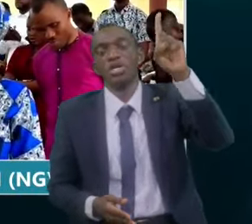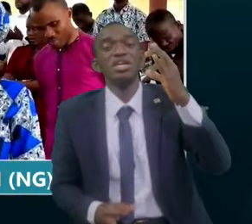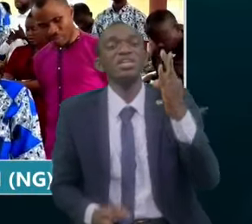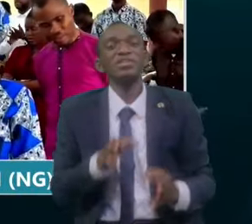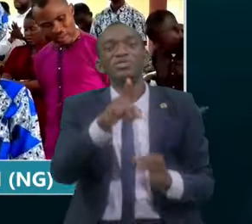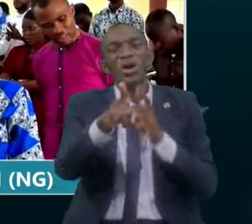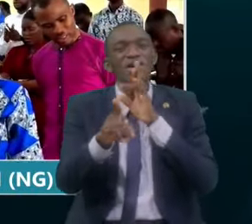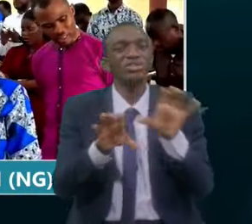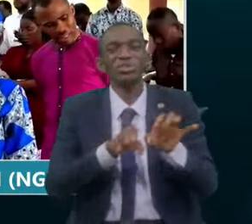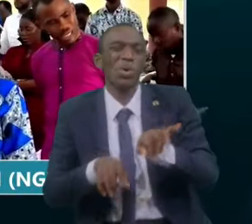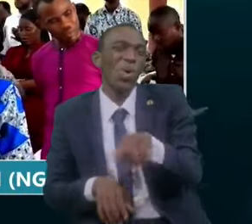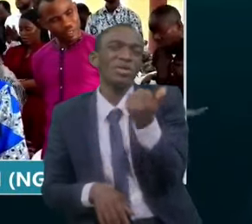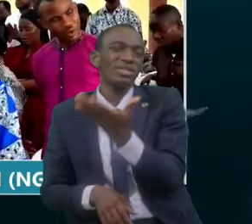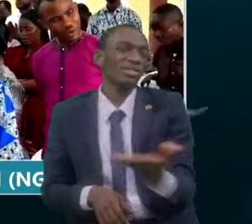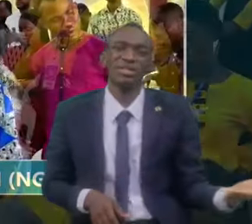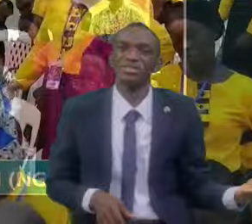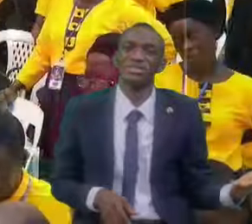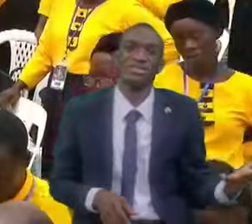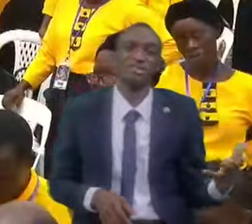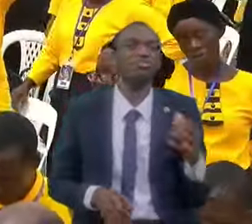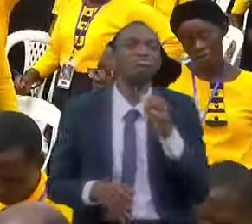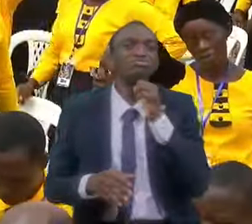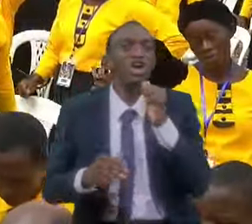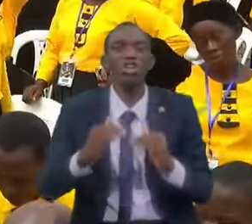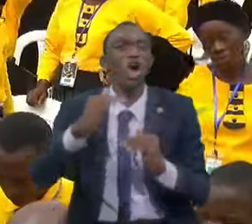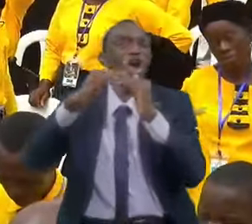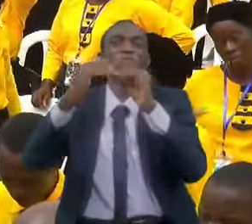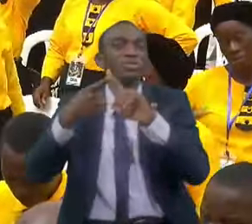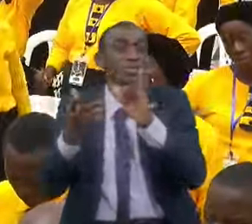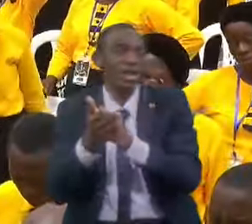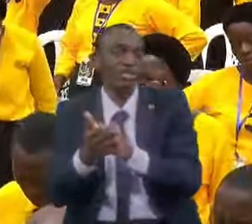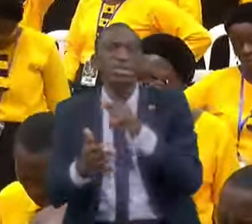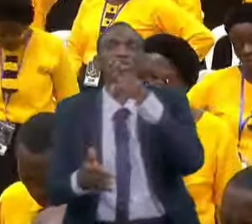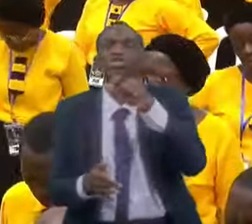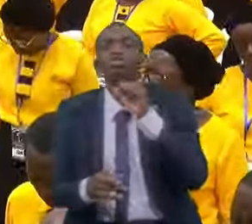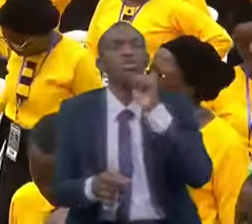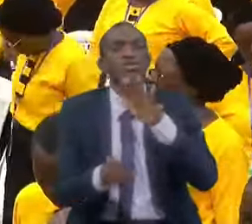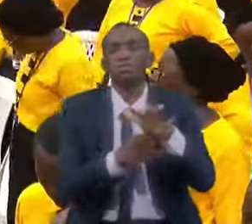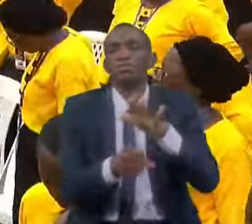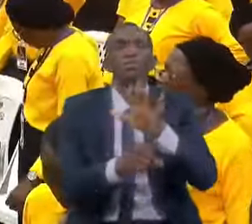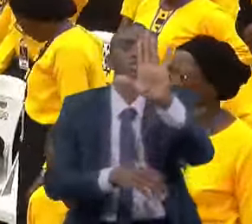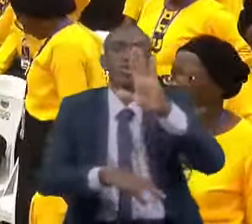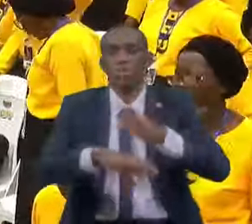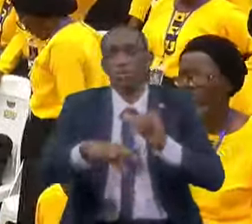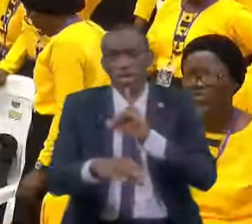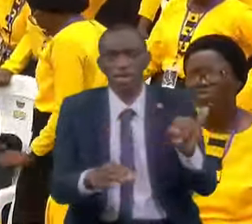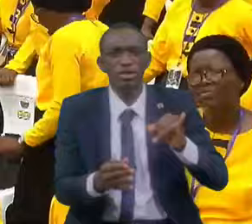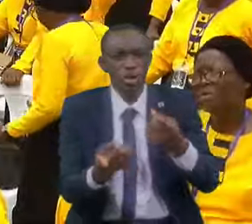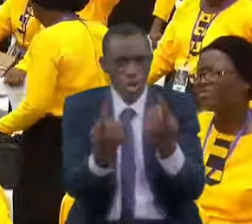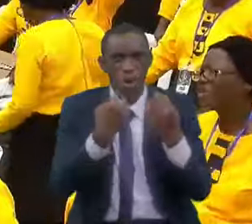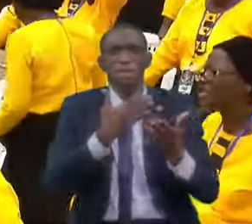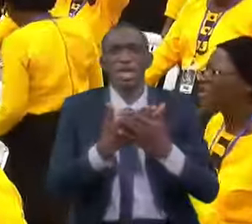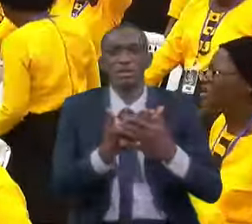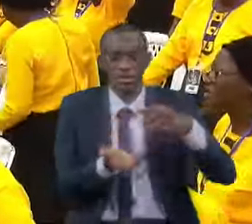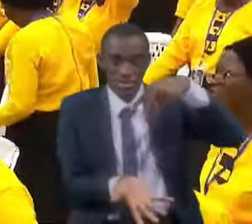that, you are not fulfilling your calling. Come back and stand firm, and